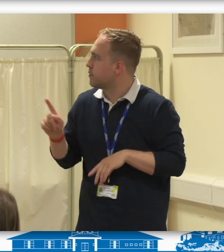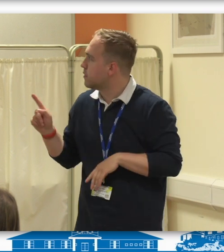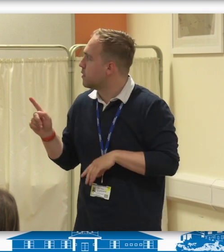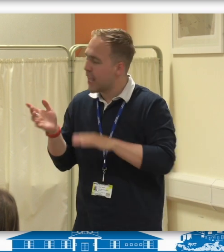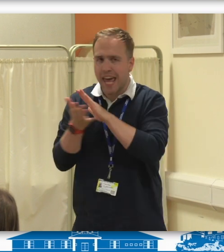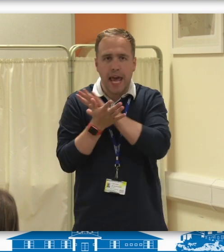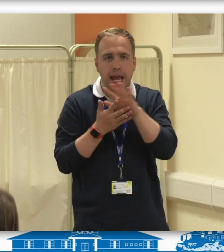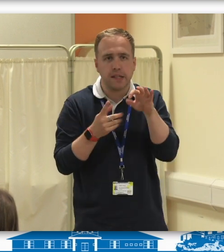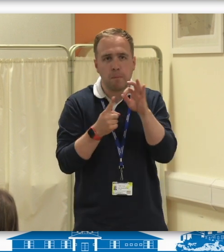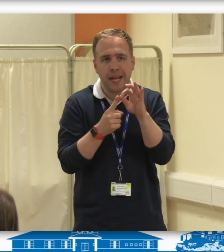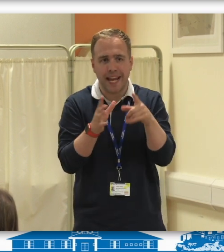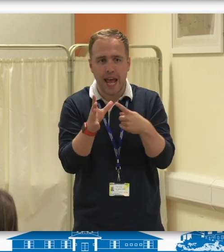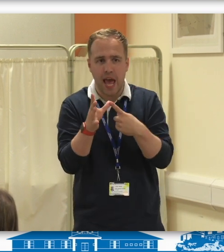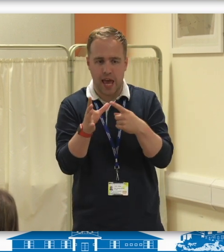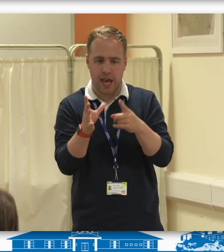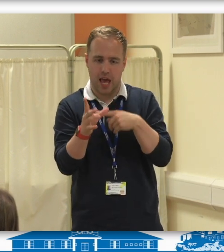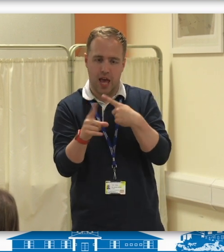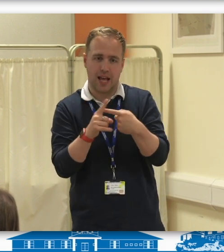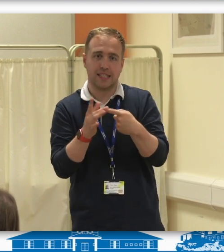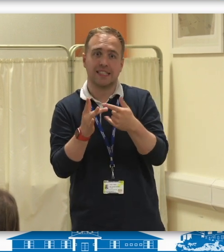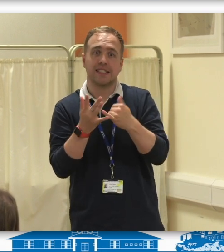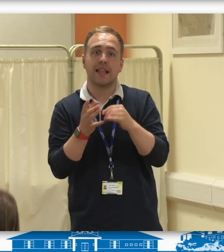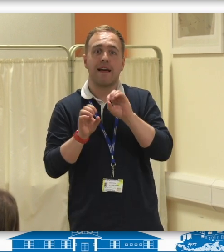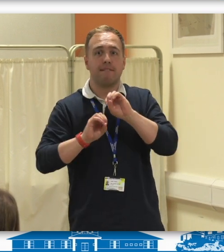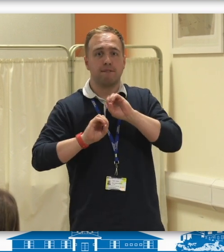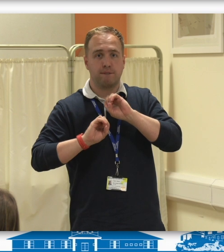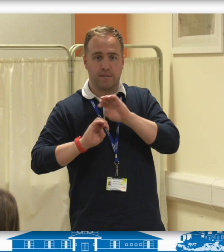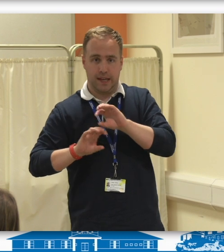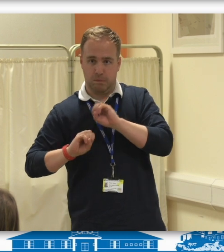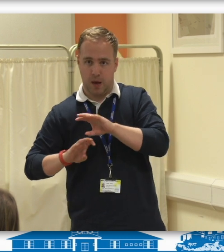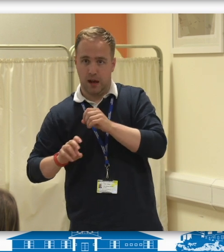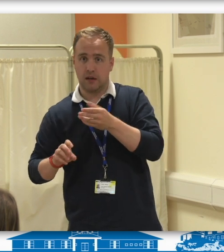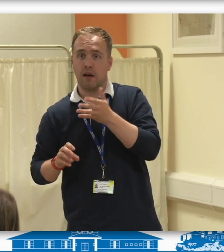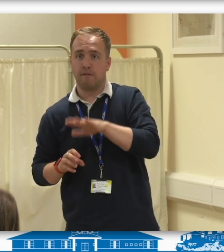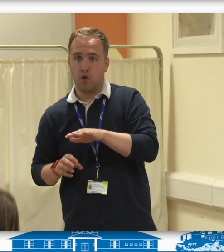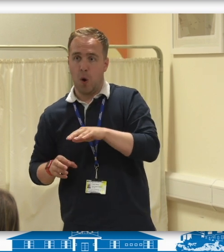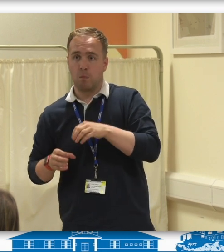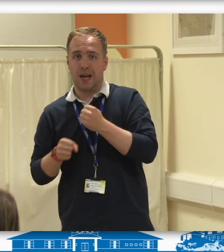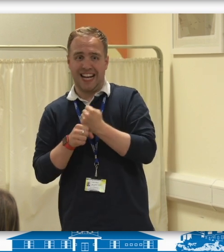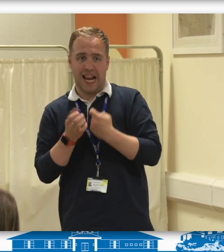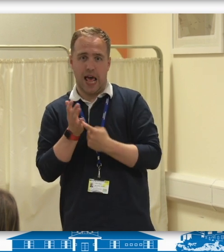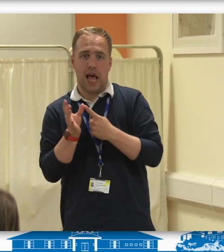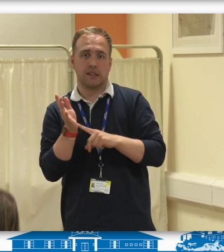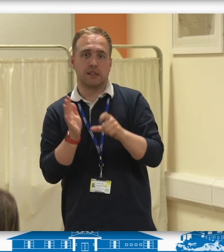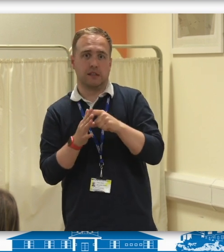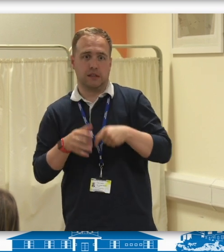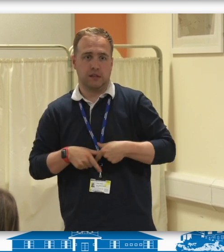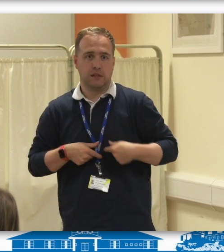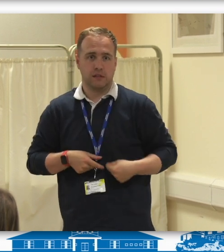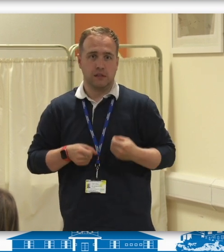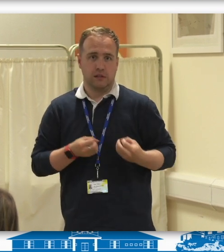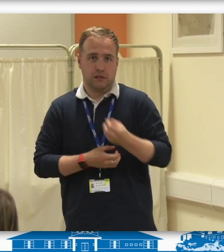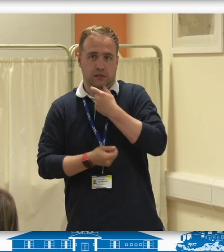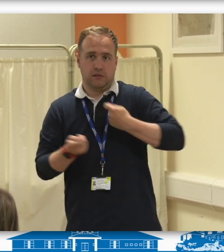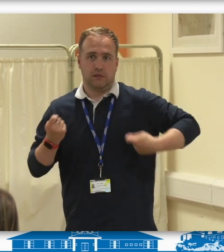HPA axis is a feedback loop between the hypothalamus, the pituitary gland, and the adrenal glands, and it's responsible